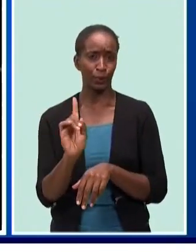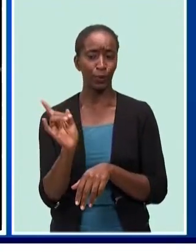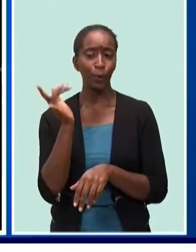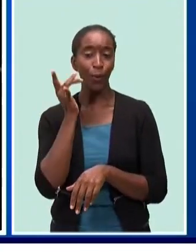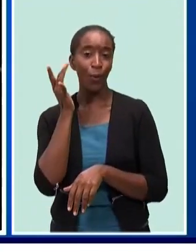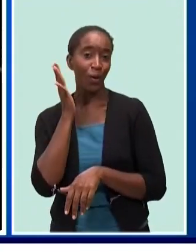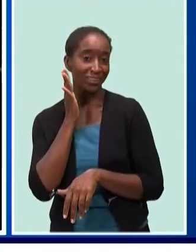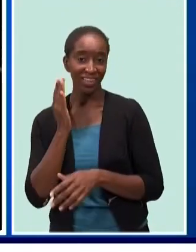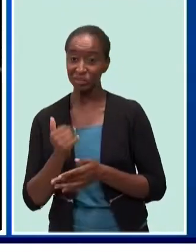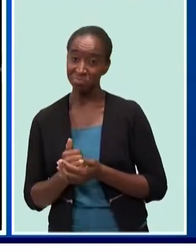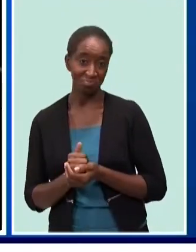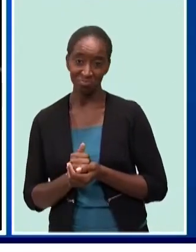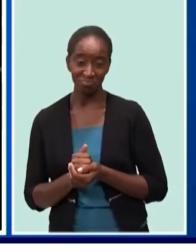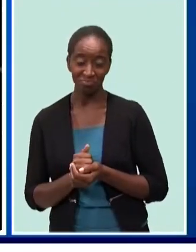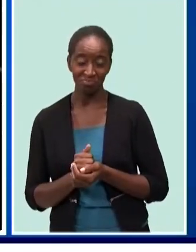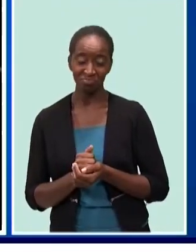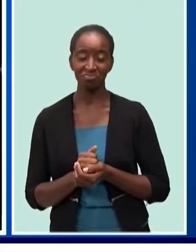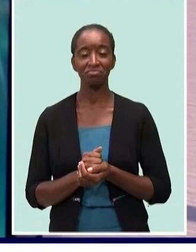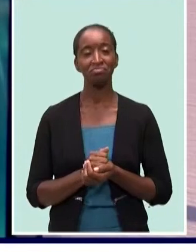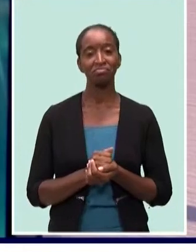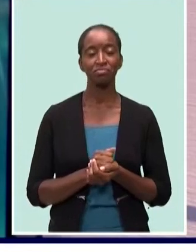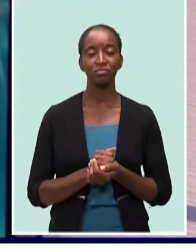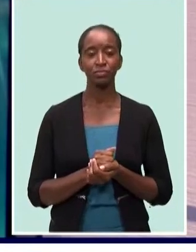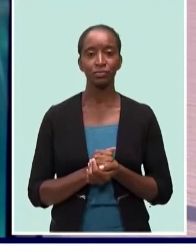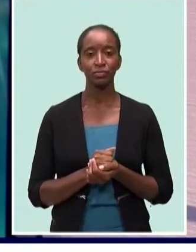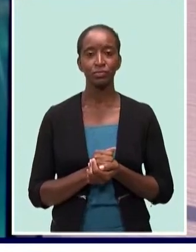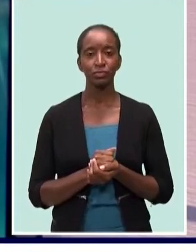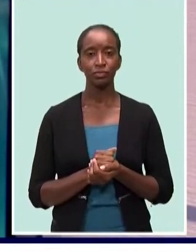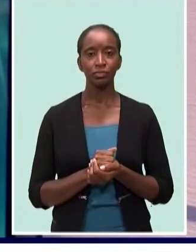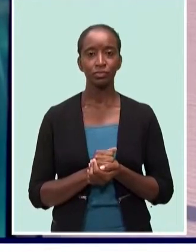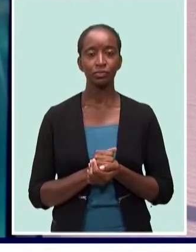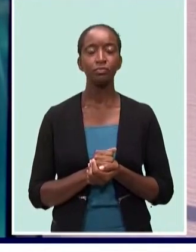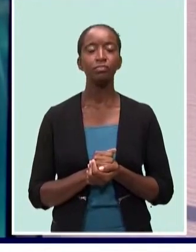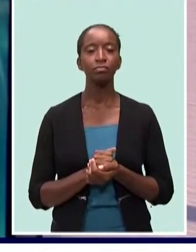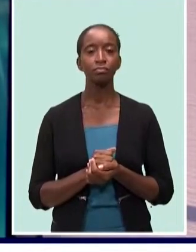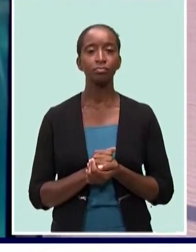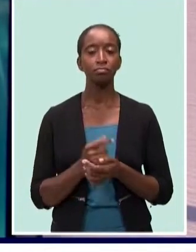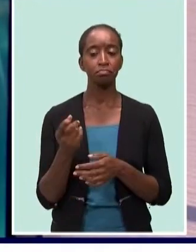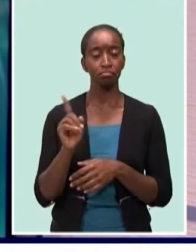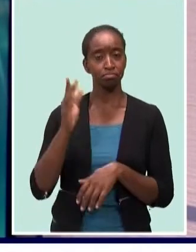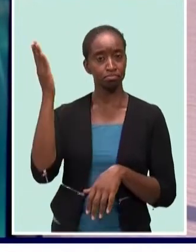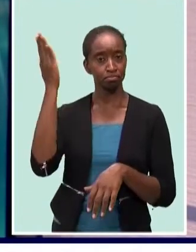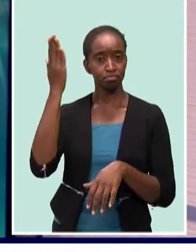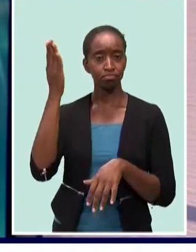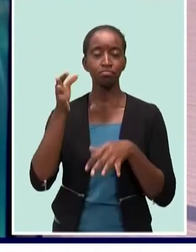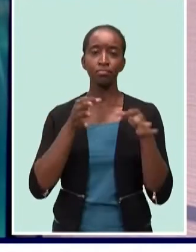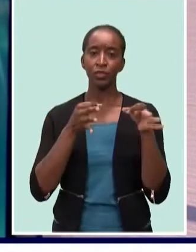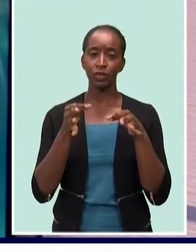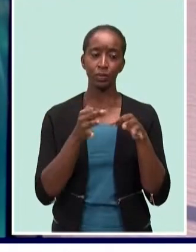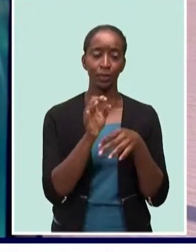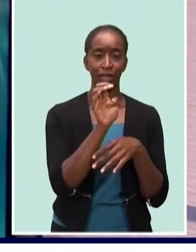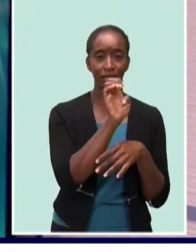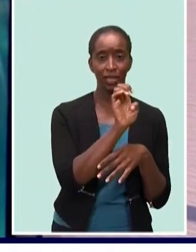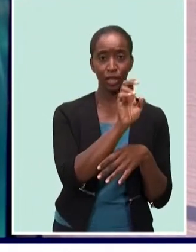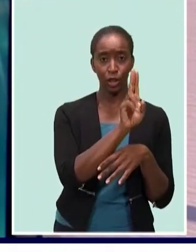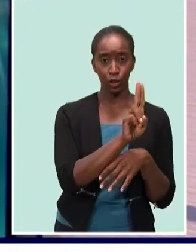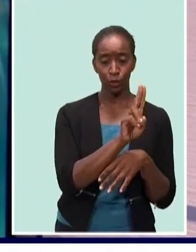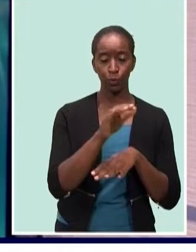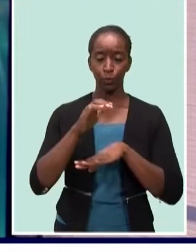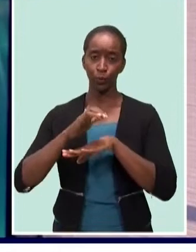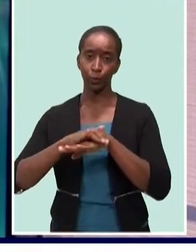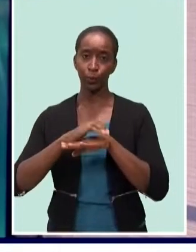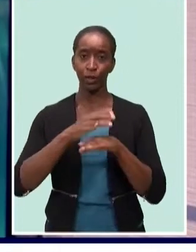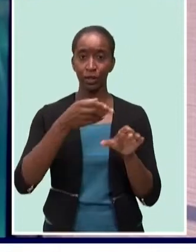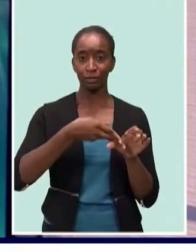the traditional accommodation sector. And Senator Grant says the possible impact of Brexit is another matter the